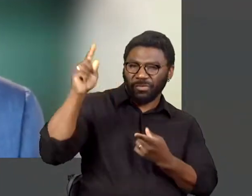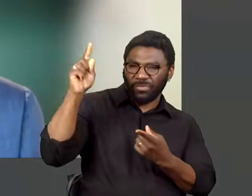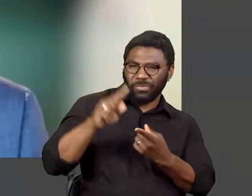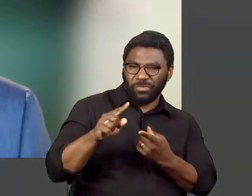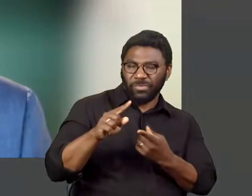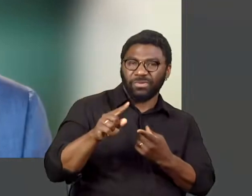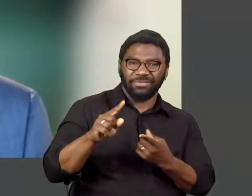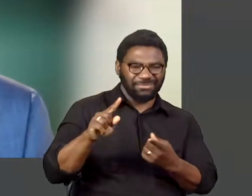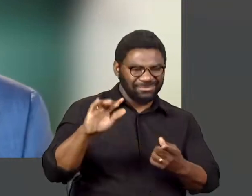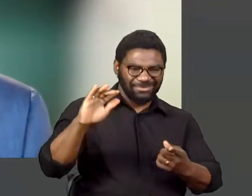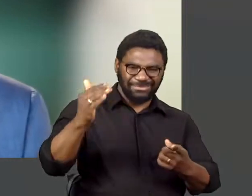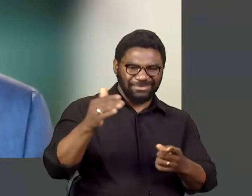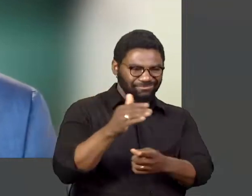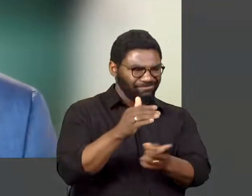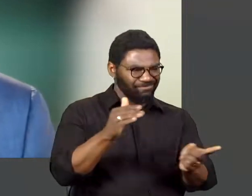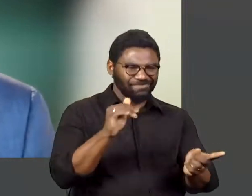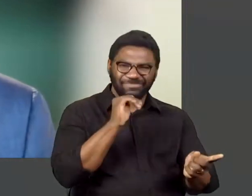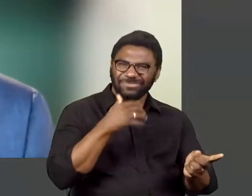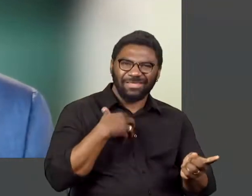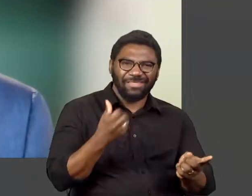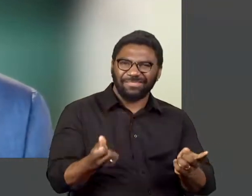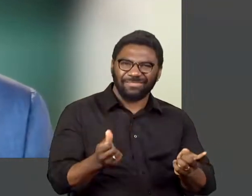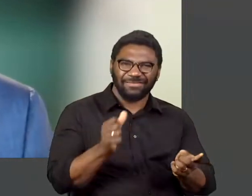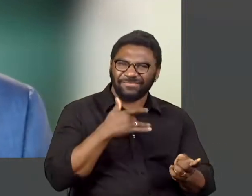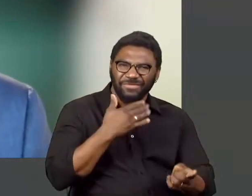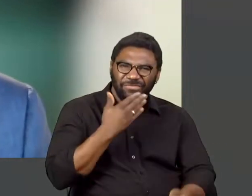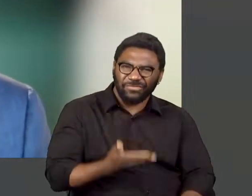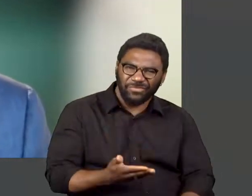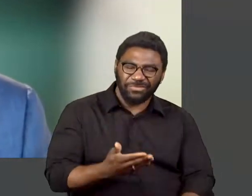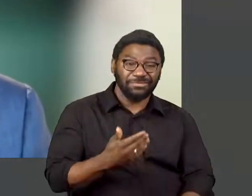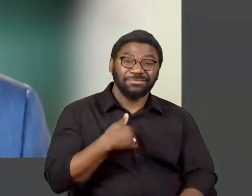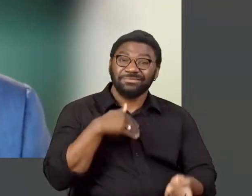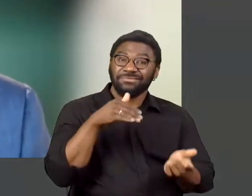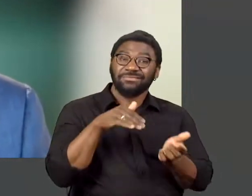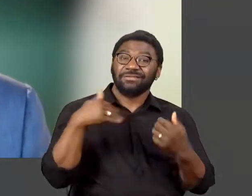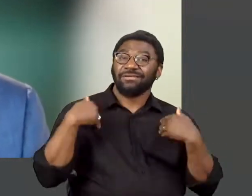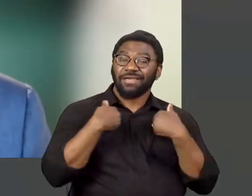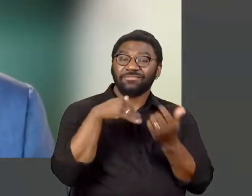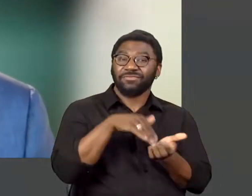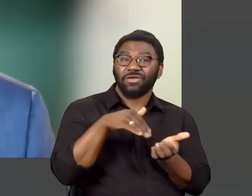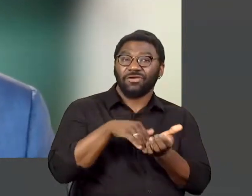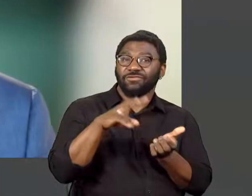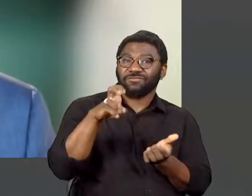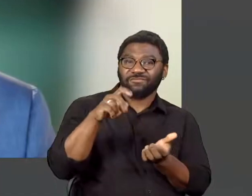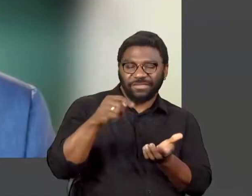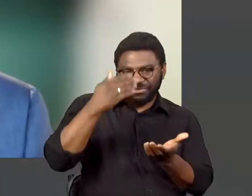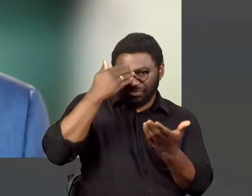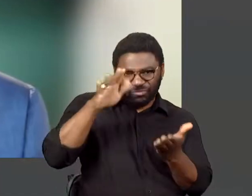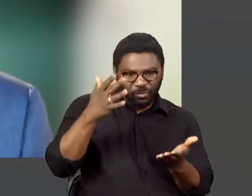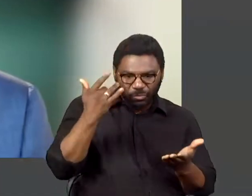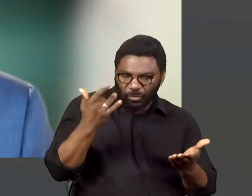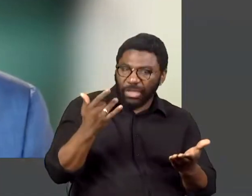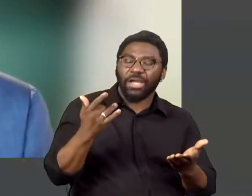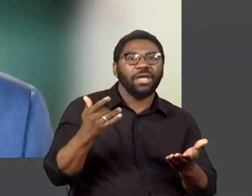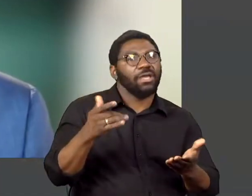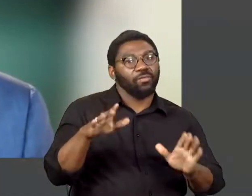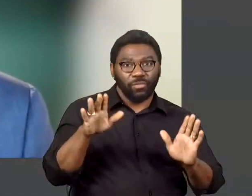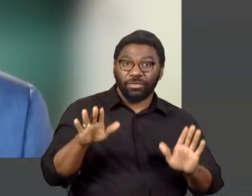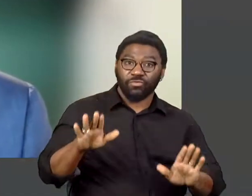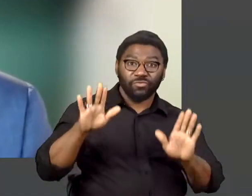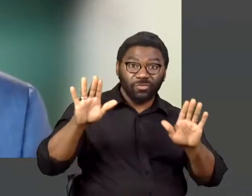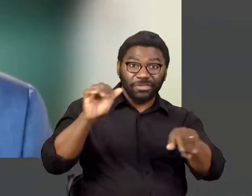not feeling well, but the veterinarians didn't know why. Well, those veterinarians did excellent work and a lot of